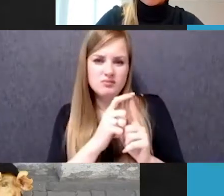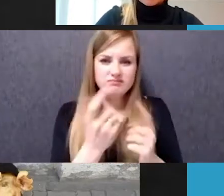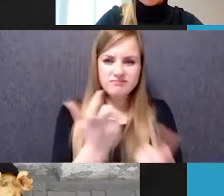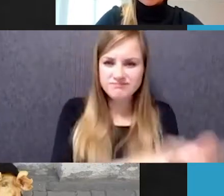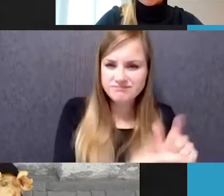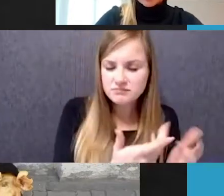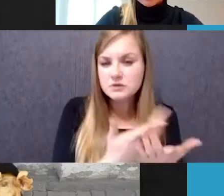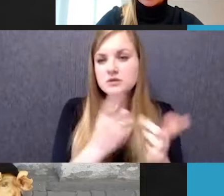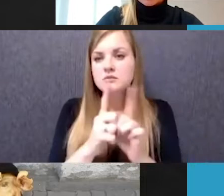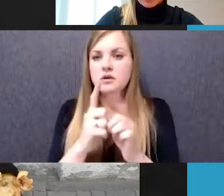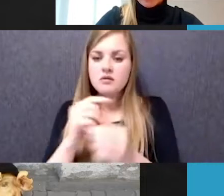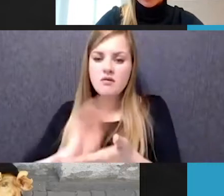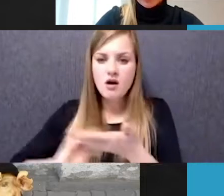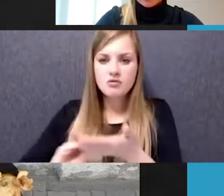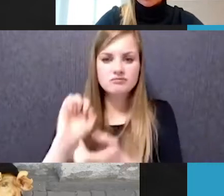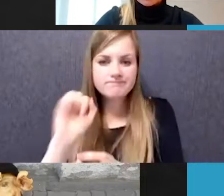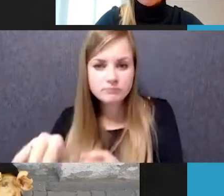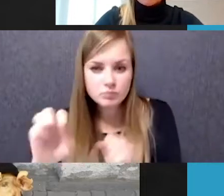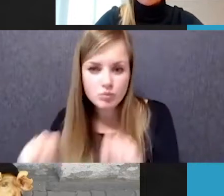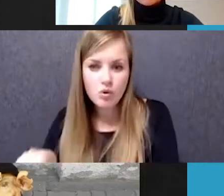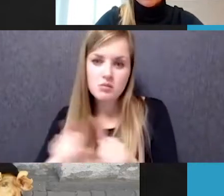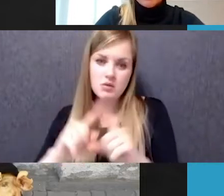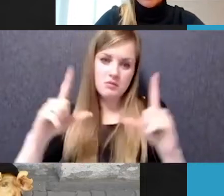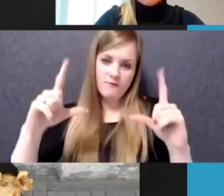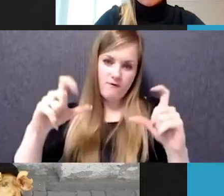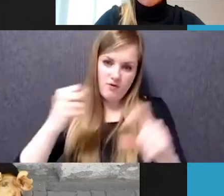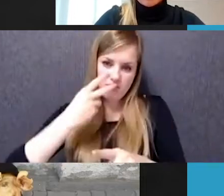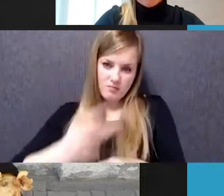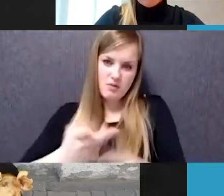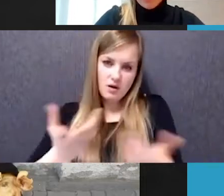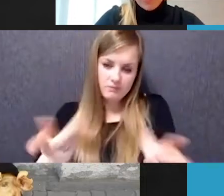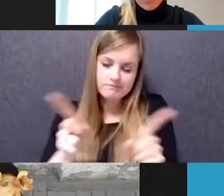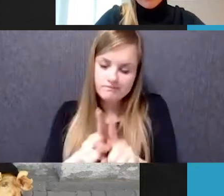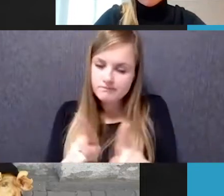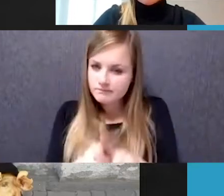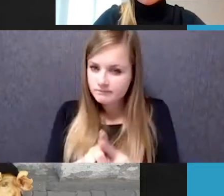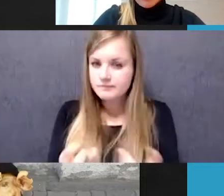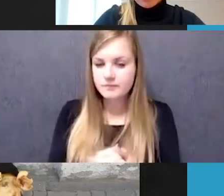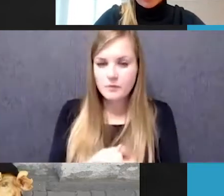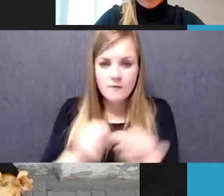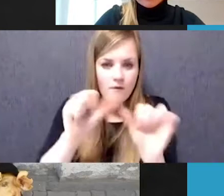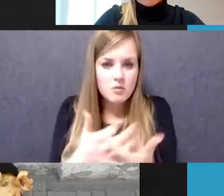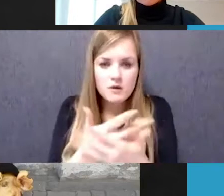discriminated, what pressure the specific group feels at the moment.